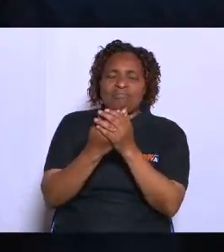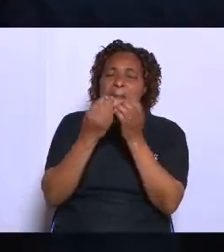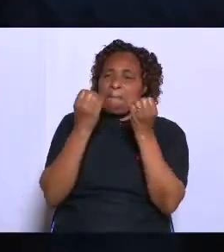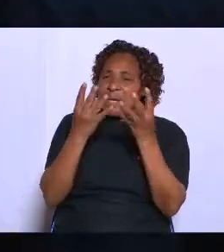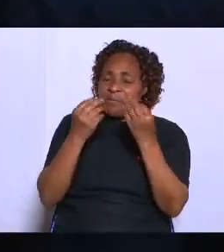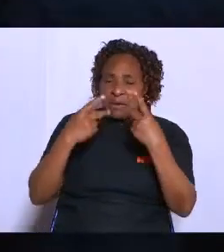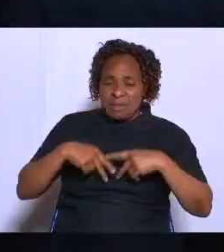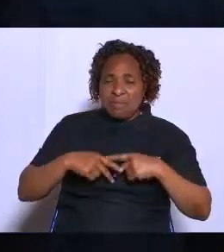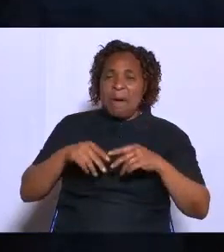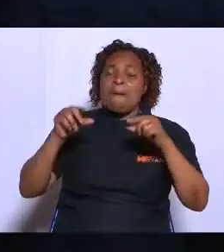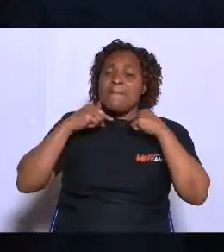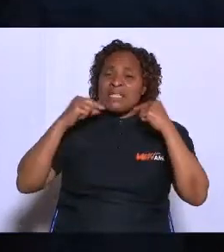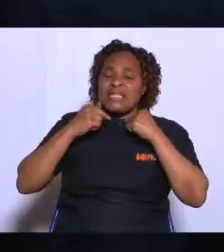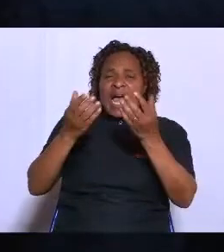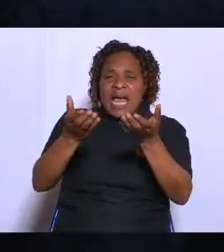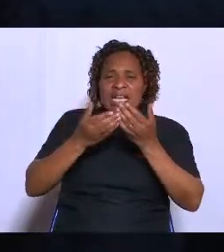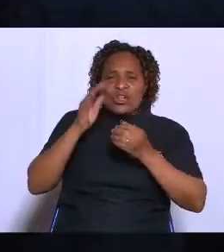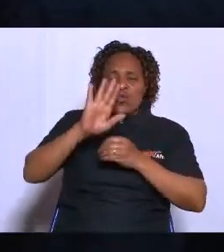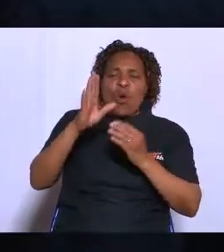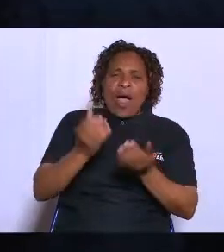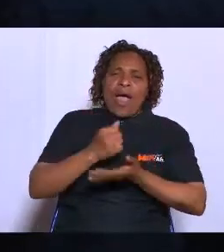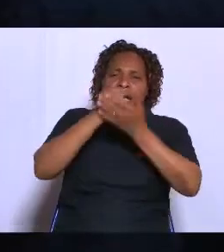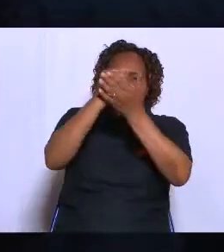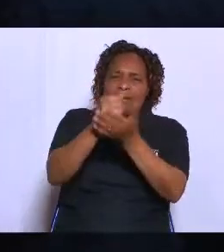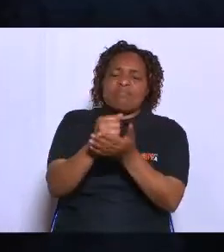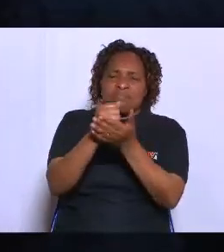pastors I need your help